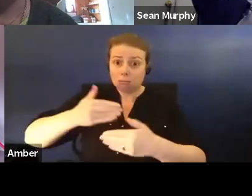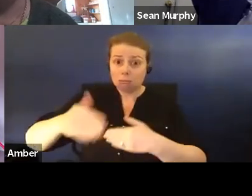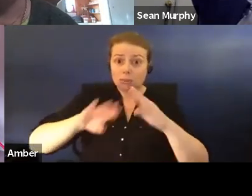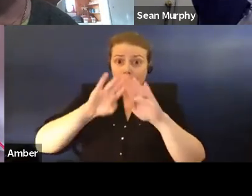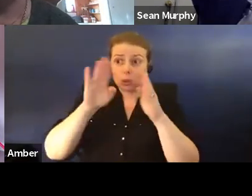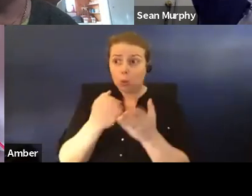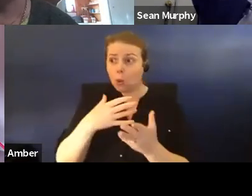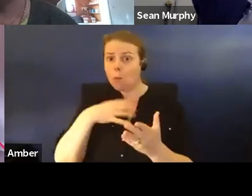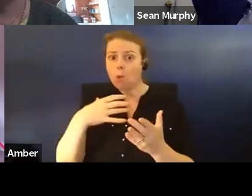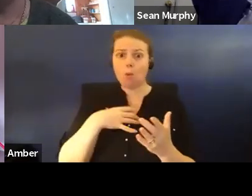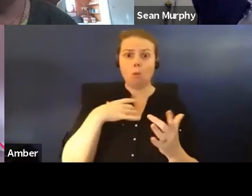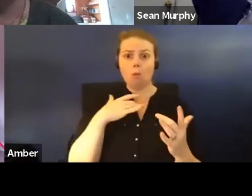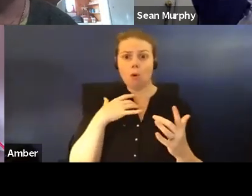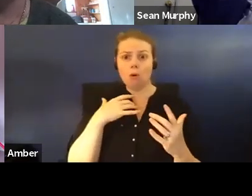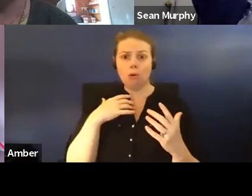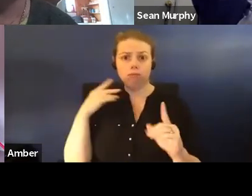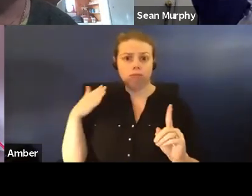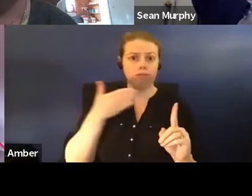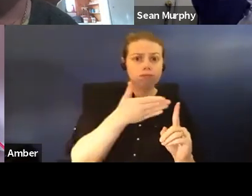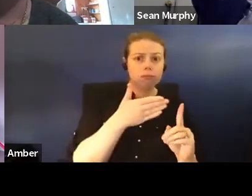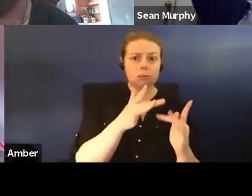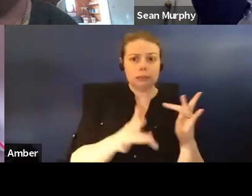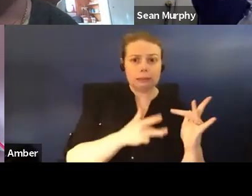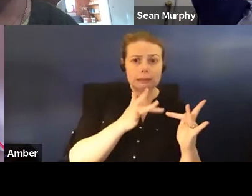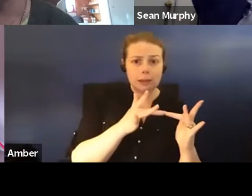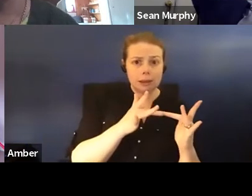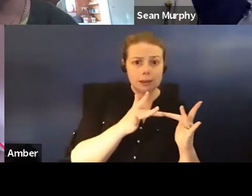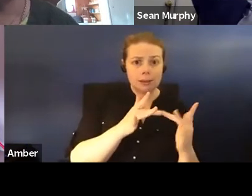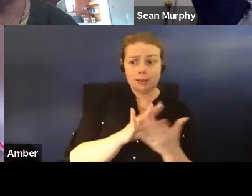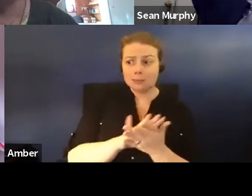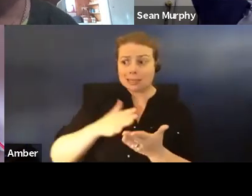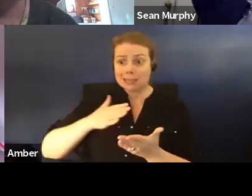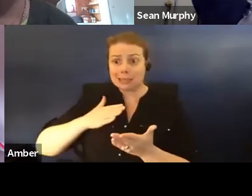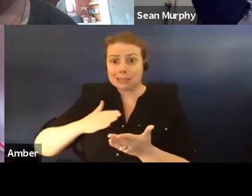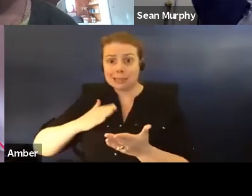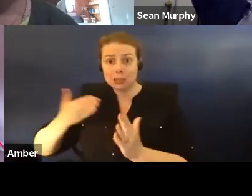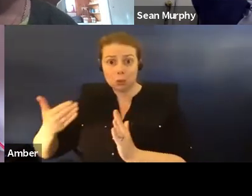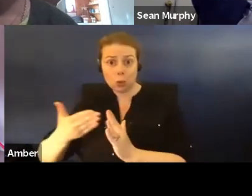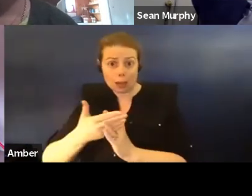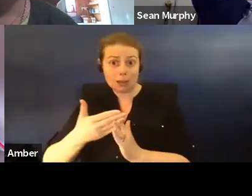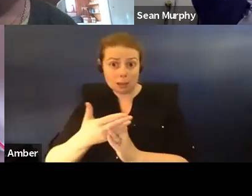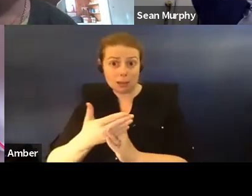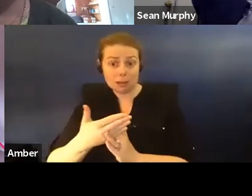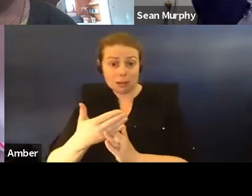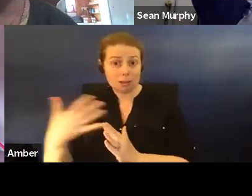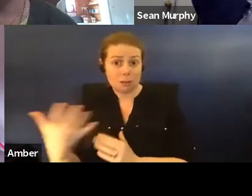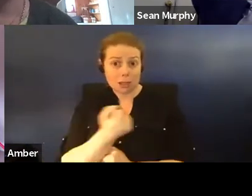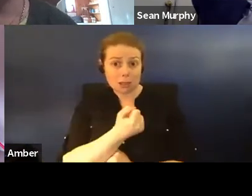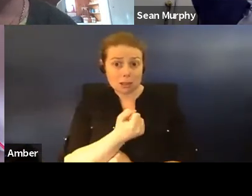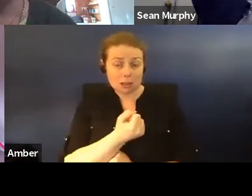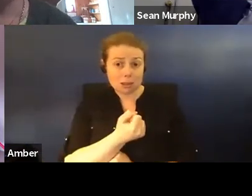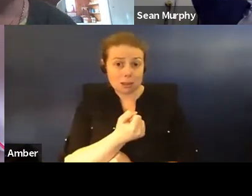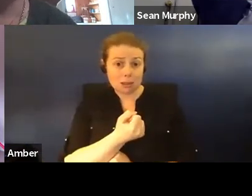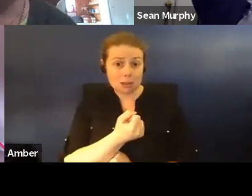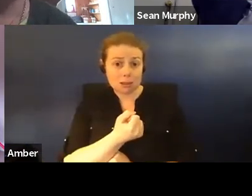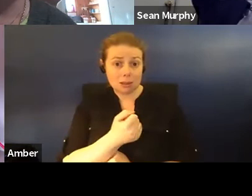more and more internet reliant, it is going to become necessary for people to be able to access the internet, and we don't